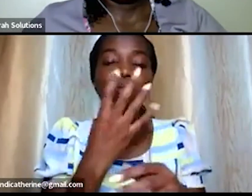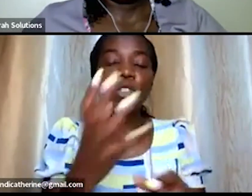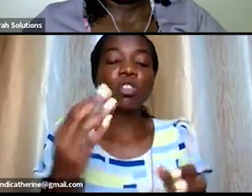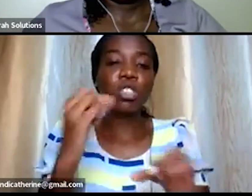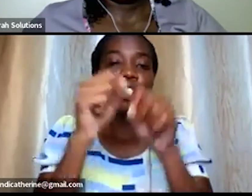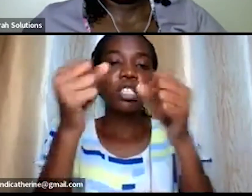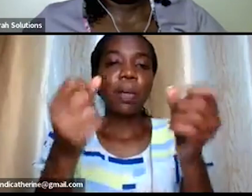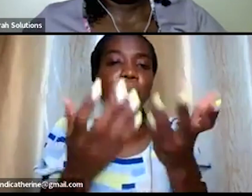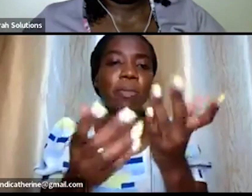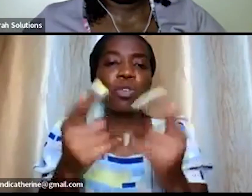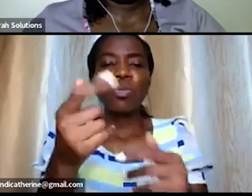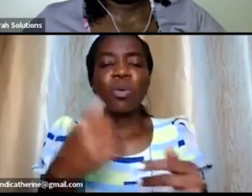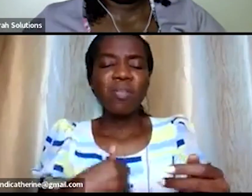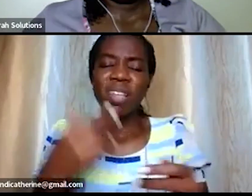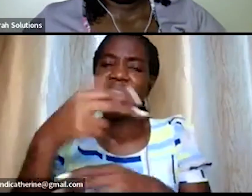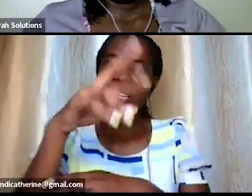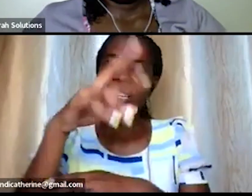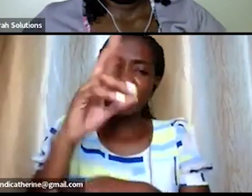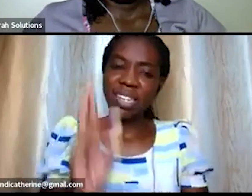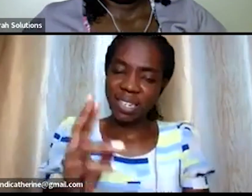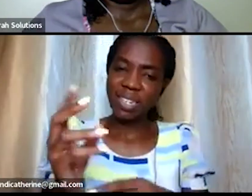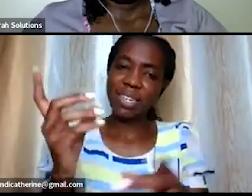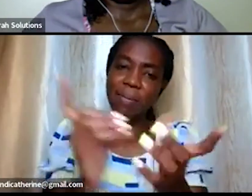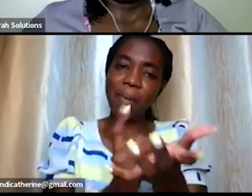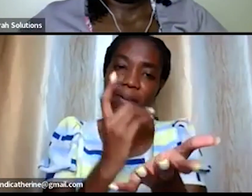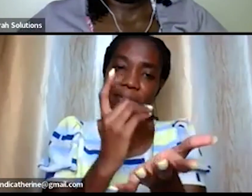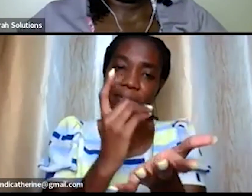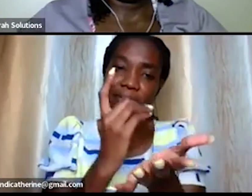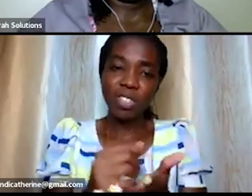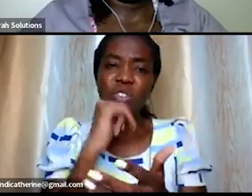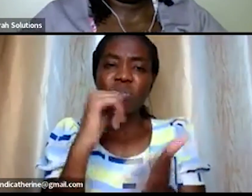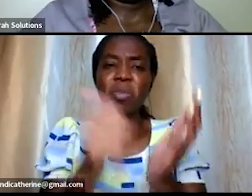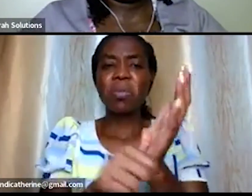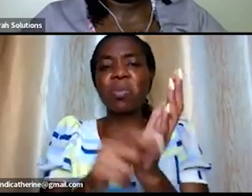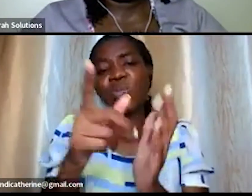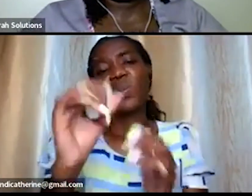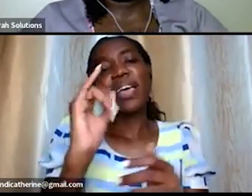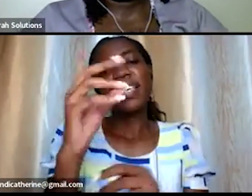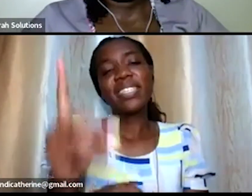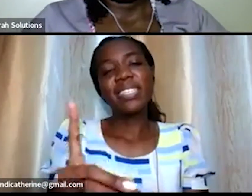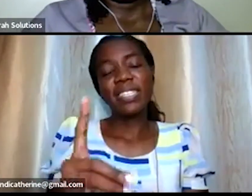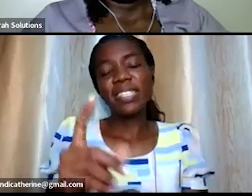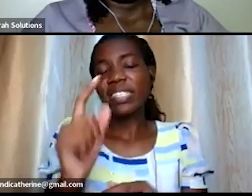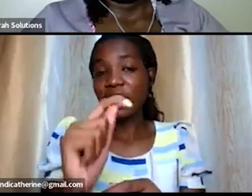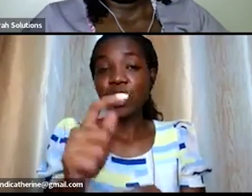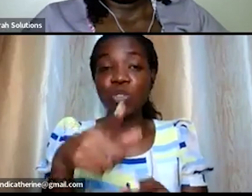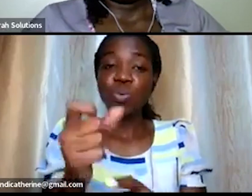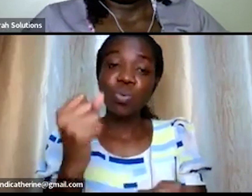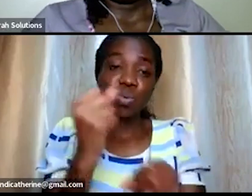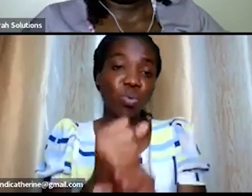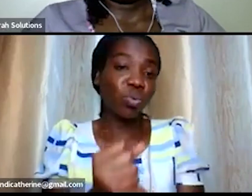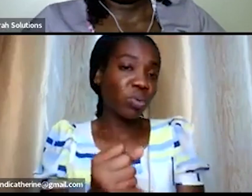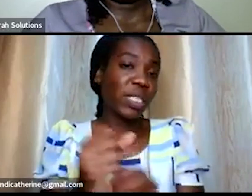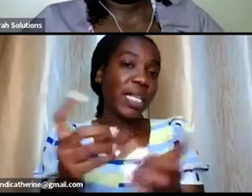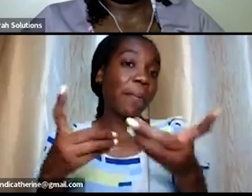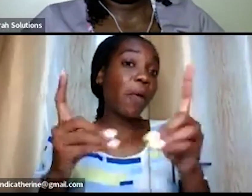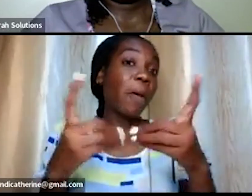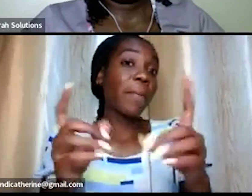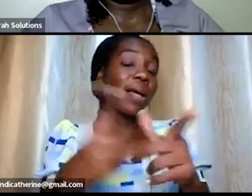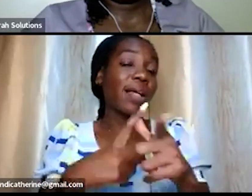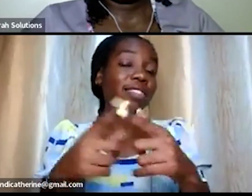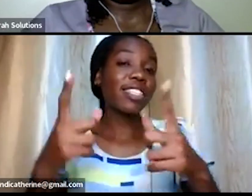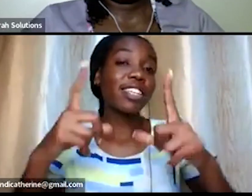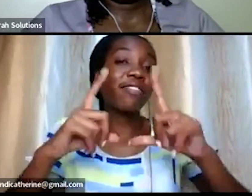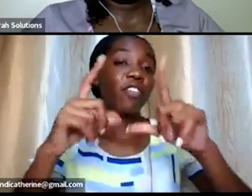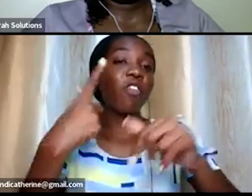HR department. It doesn't matter if your bachelor's degree is in IT, just do an extra diploma, do a certification in HR, and